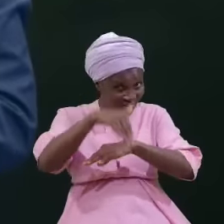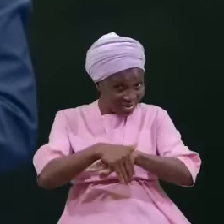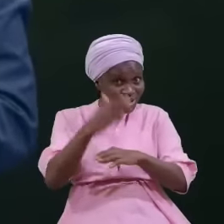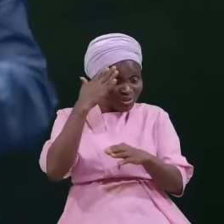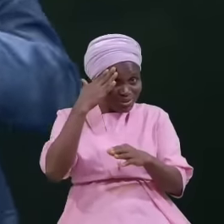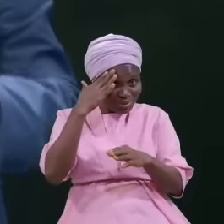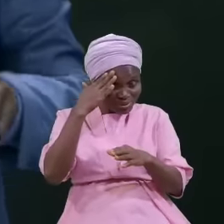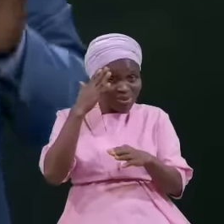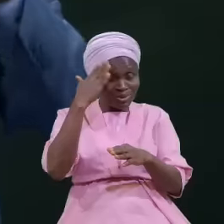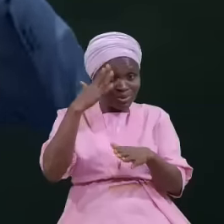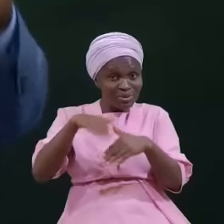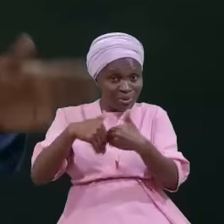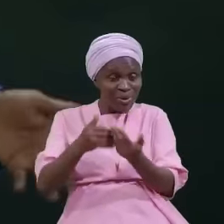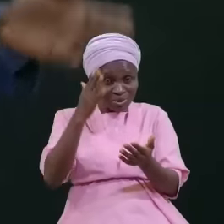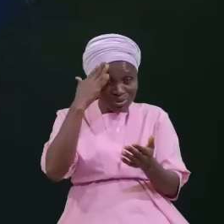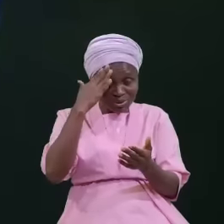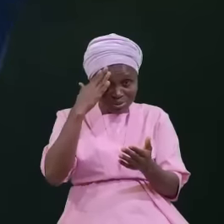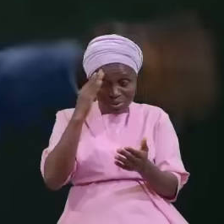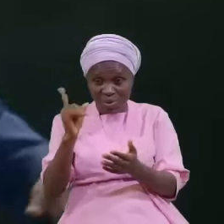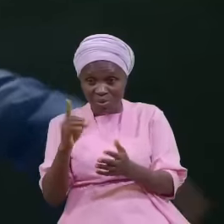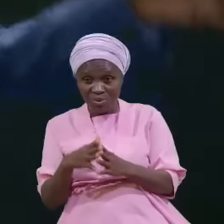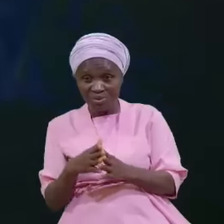you find all the, and then your